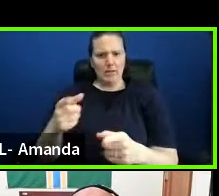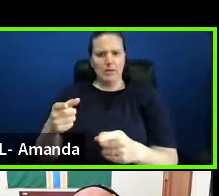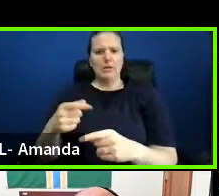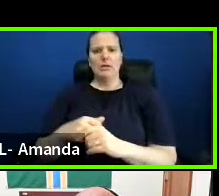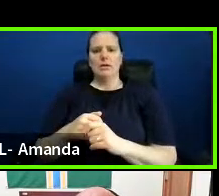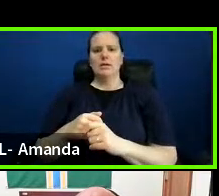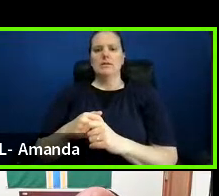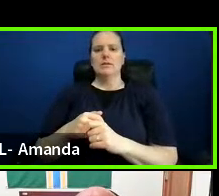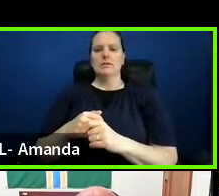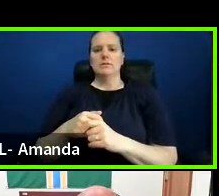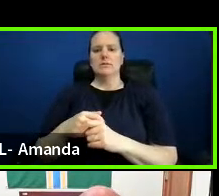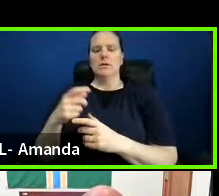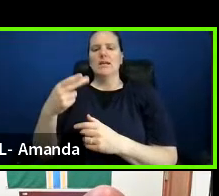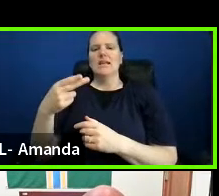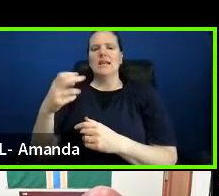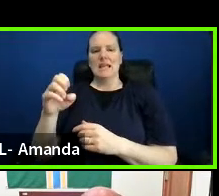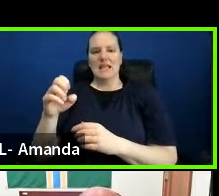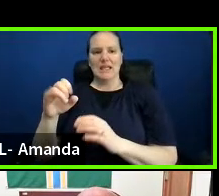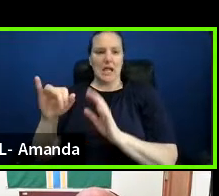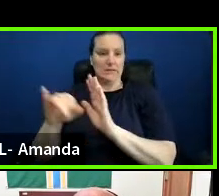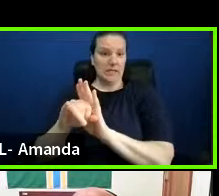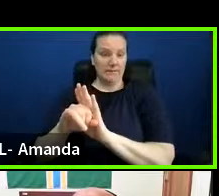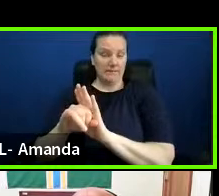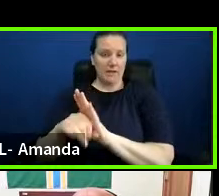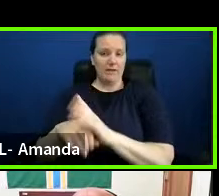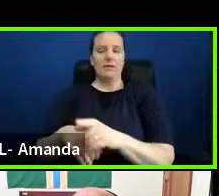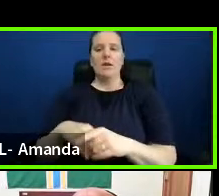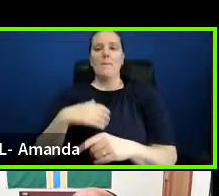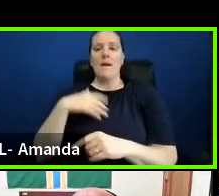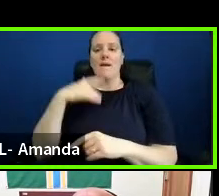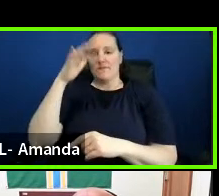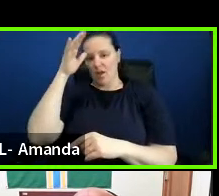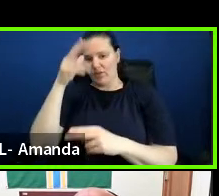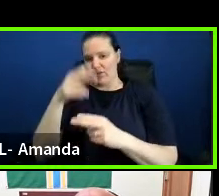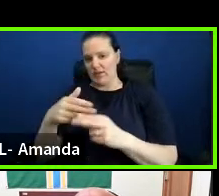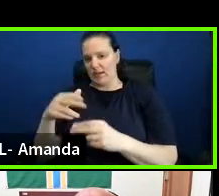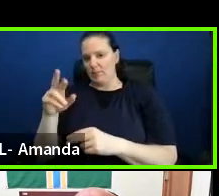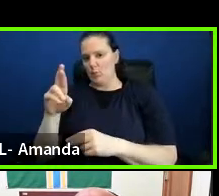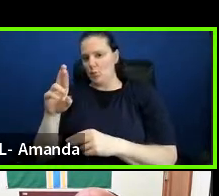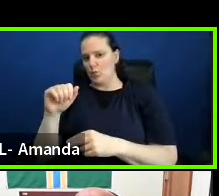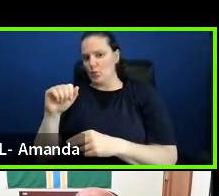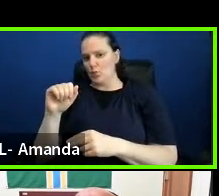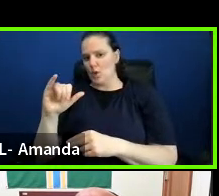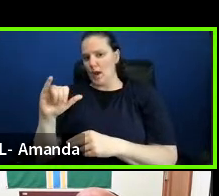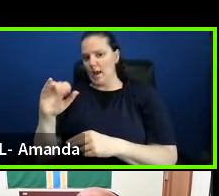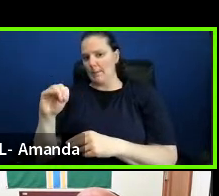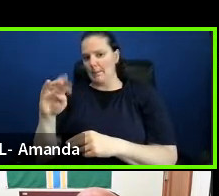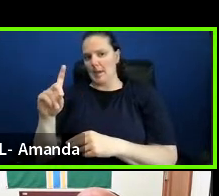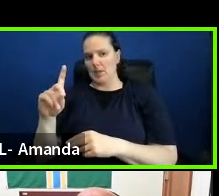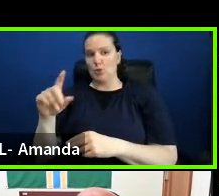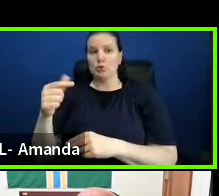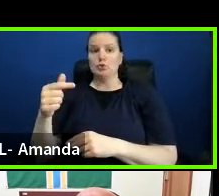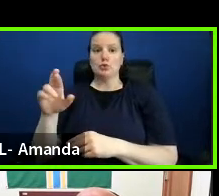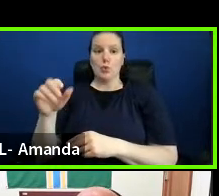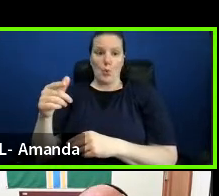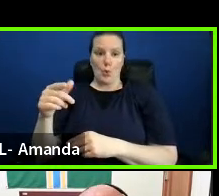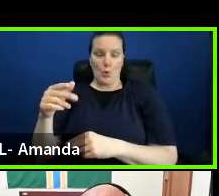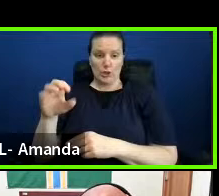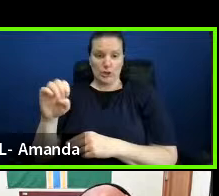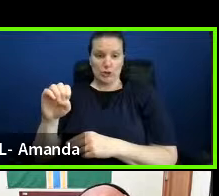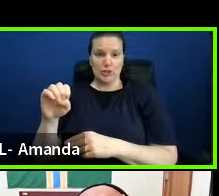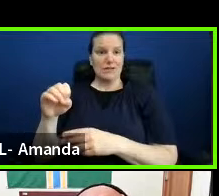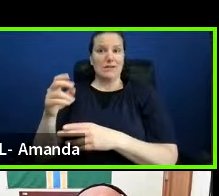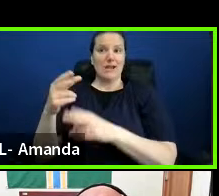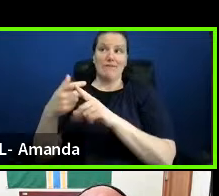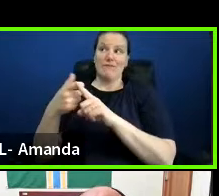Pronouns are he. But my father's name is Raymond, but Raymond George. I was named after my grandfather,